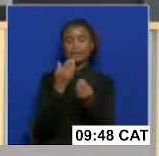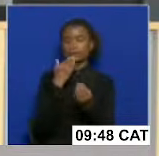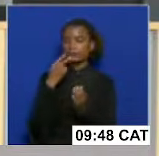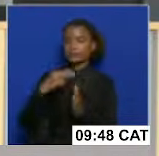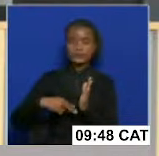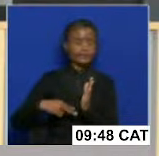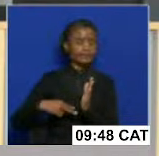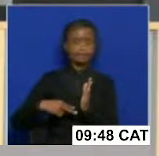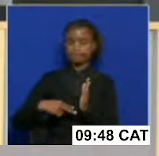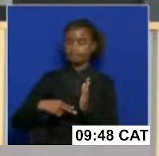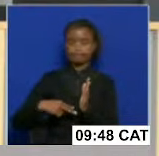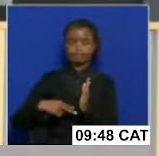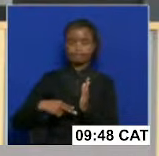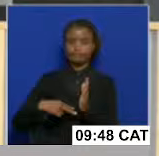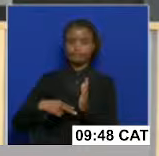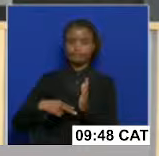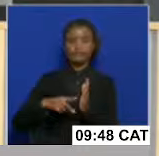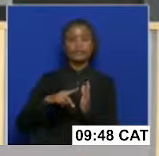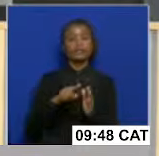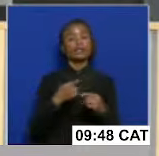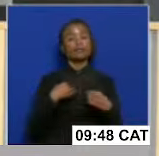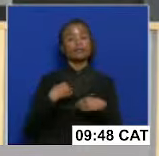At the JMPD.